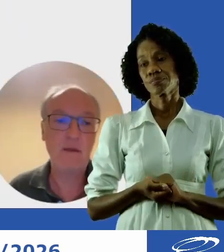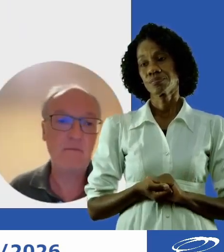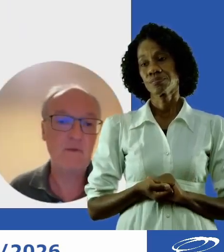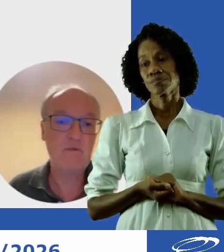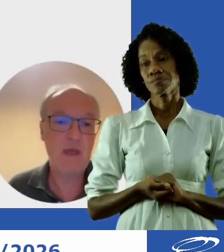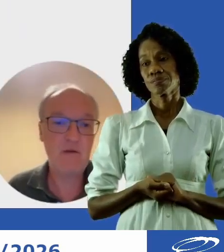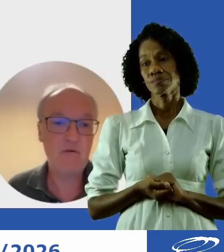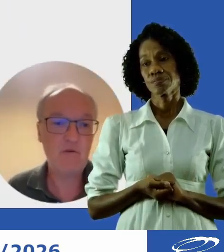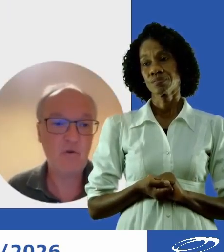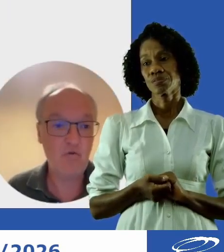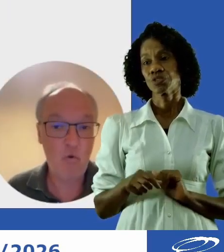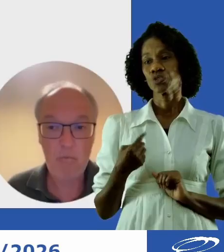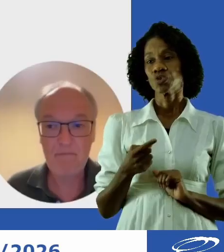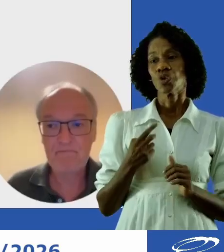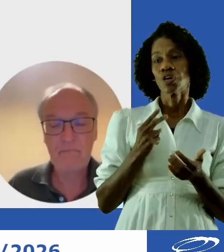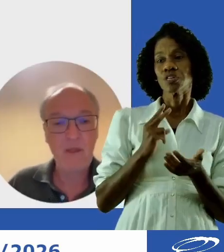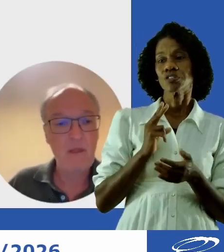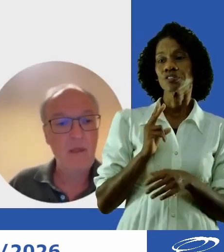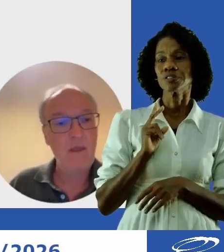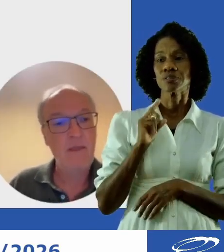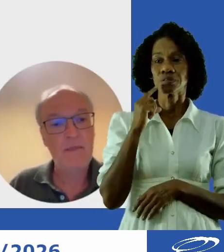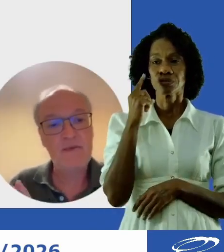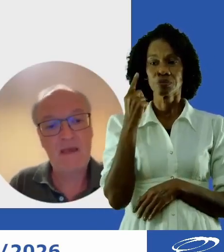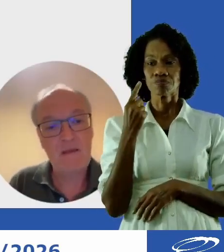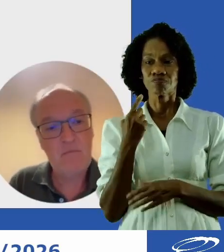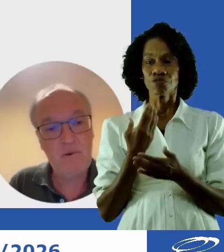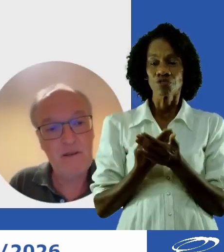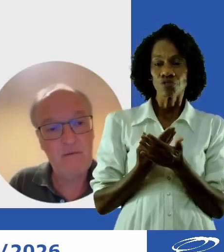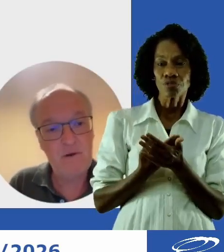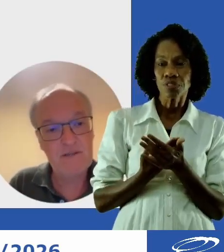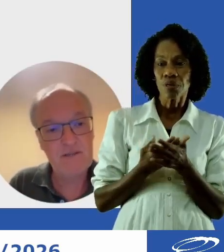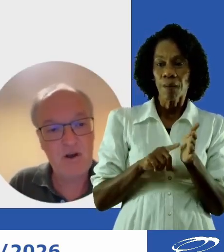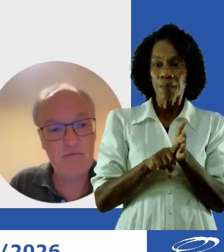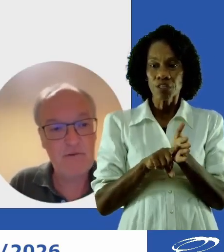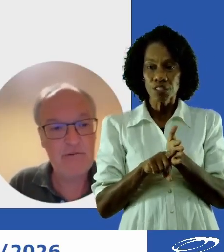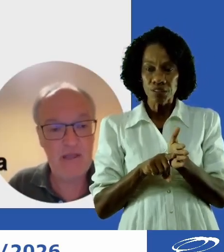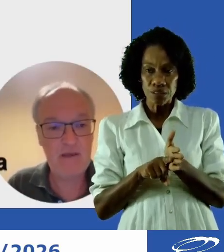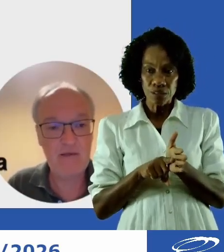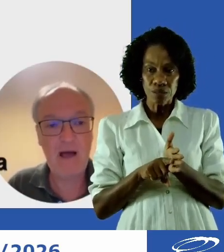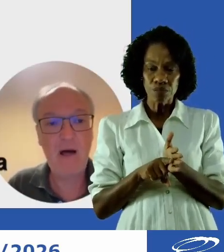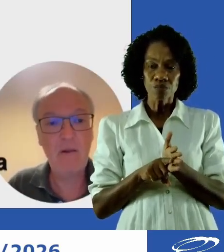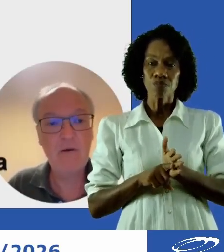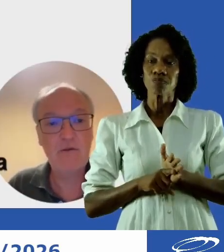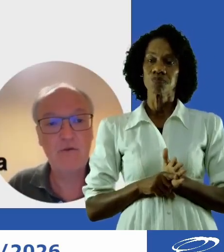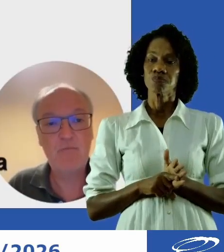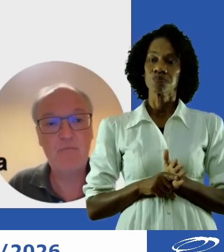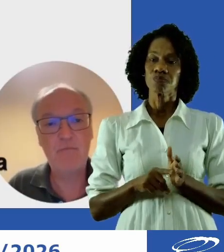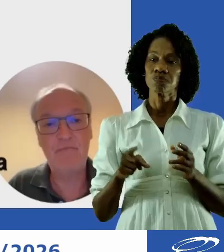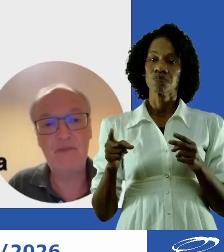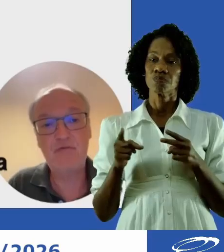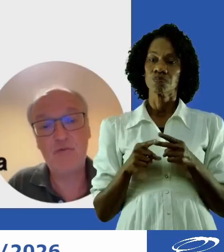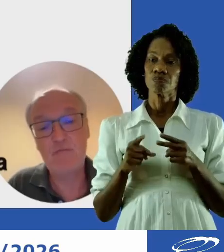the Spanish group. The second point I wanted to cover today is how long should